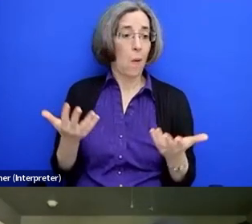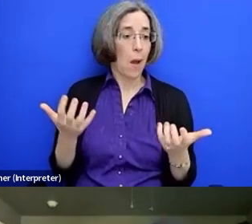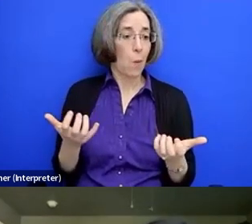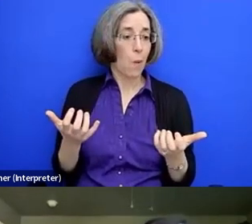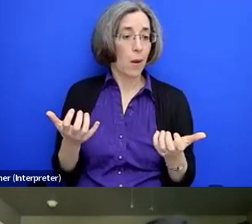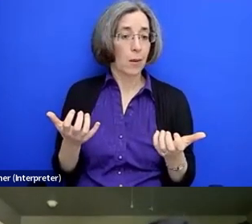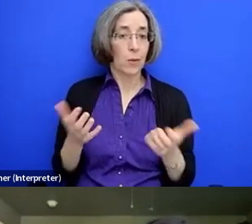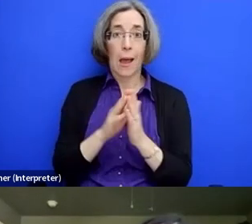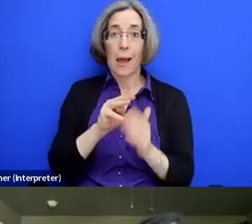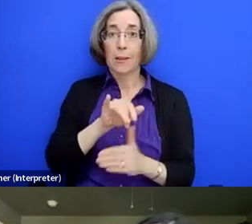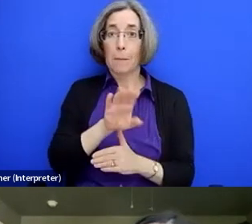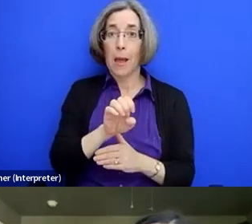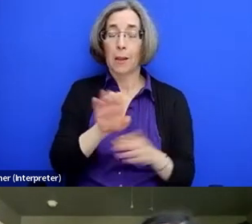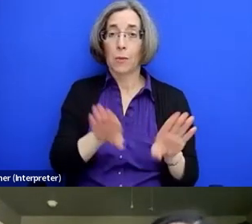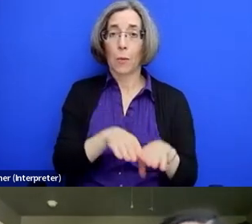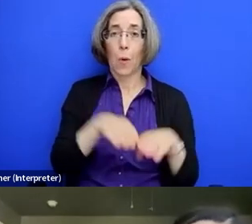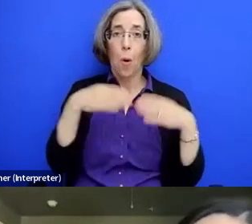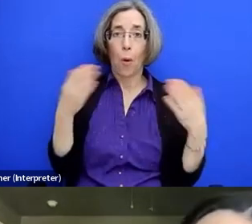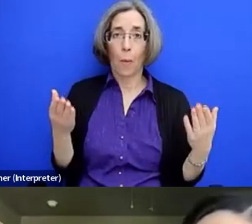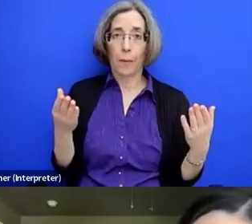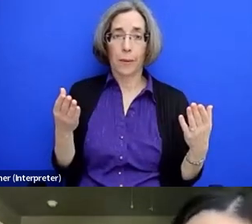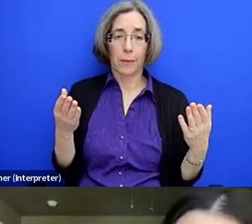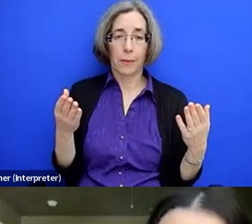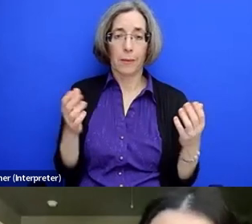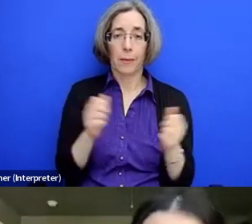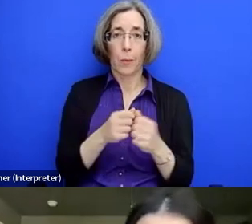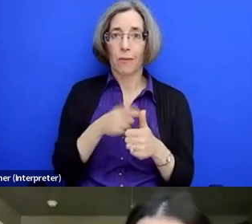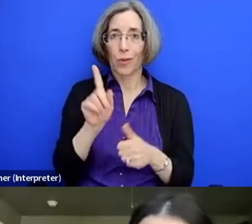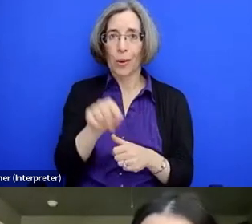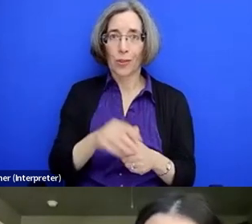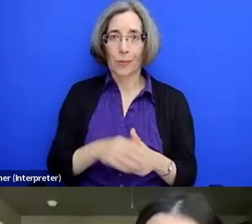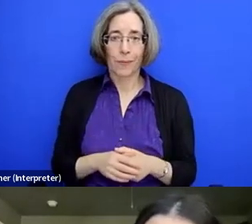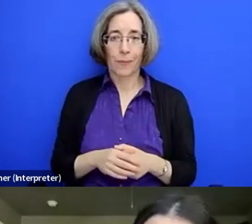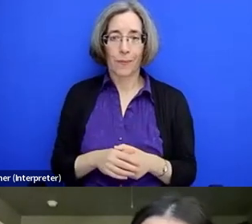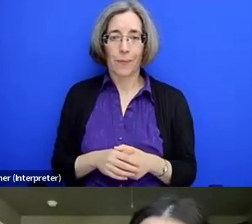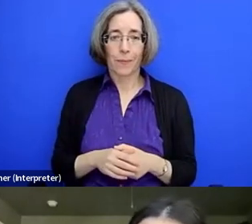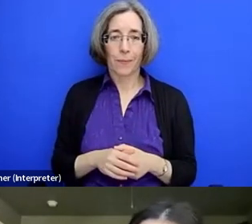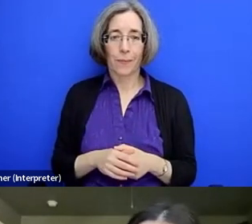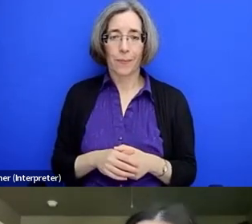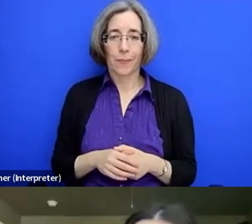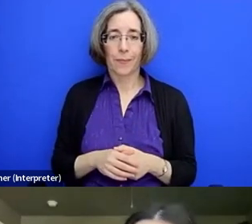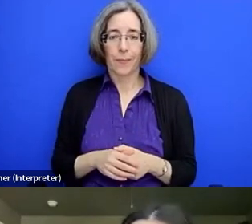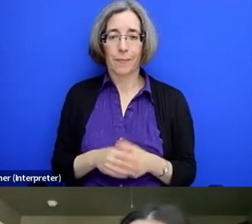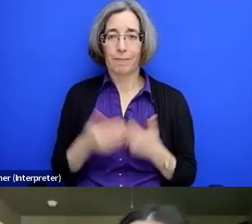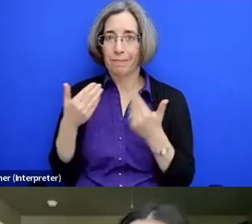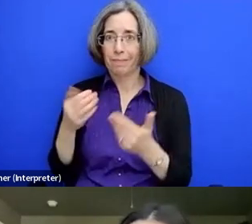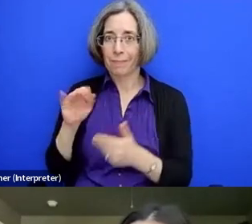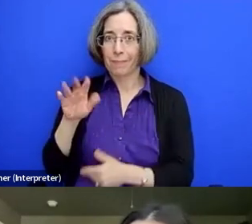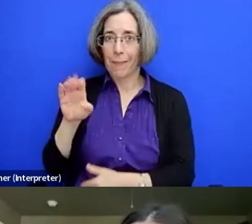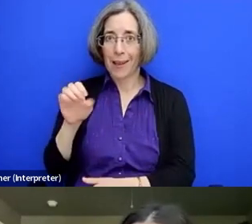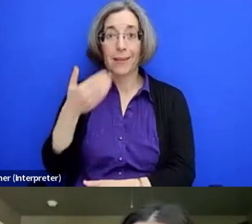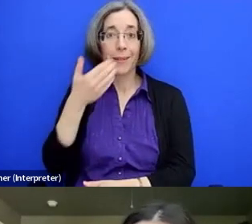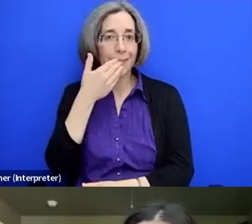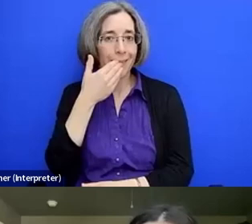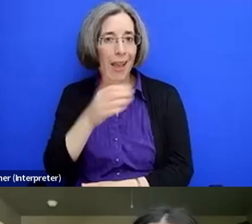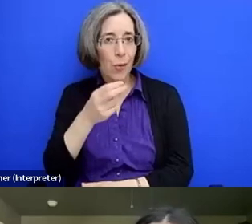Mike start us off with the first question here. Okay, so go ahead, Mike. All right, thank you. Thanks,